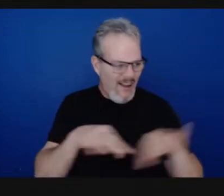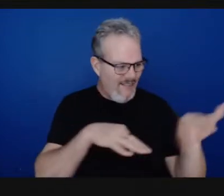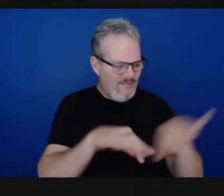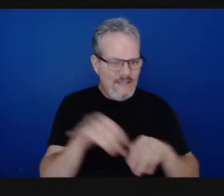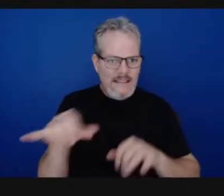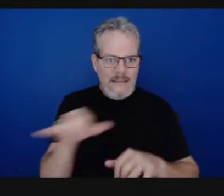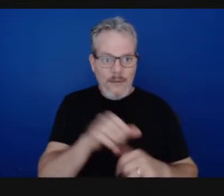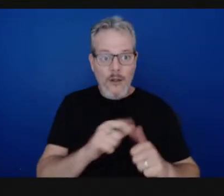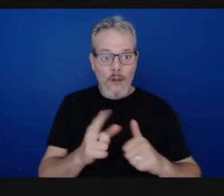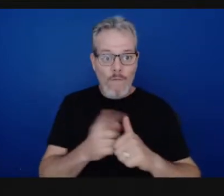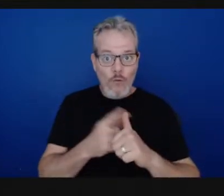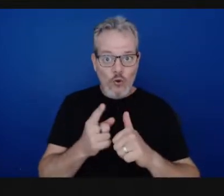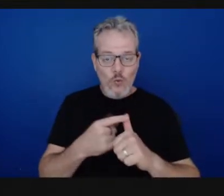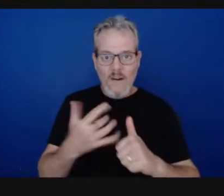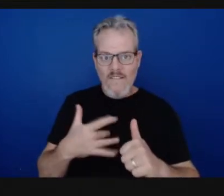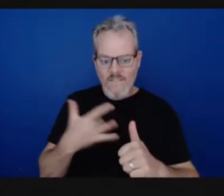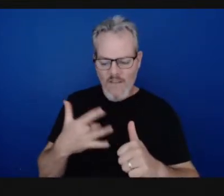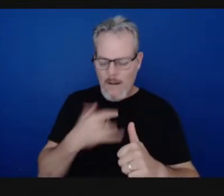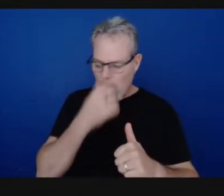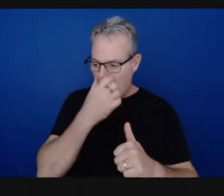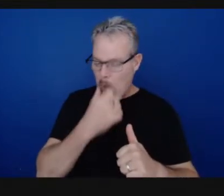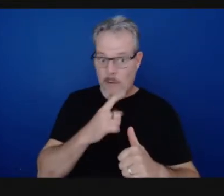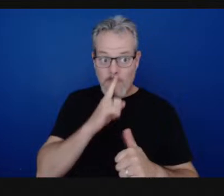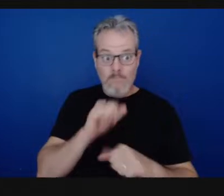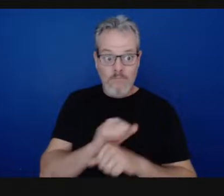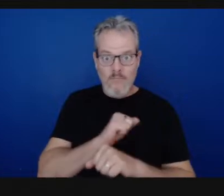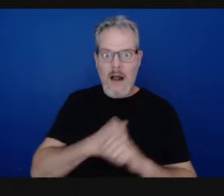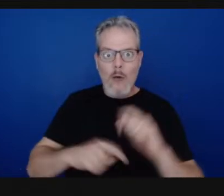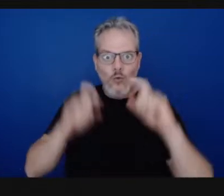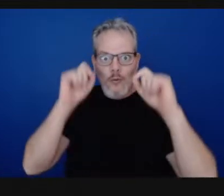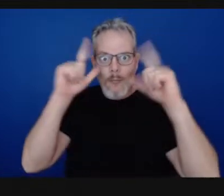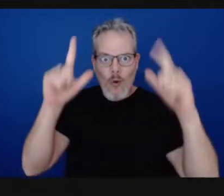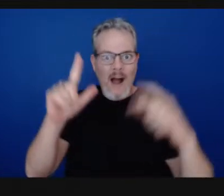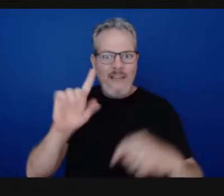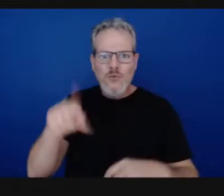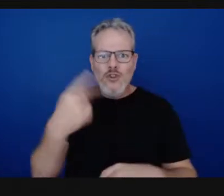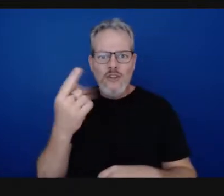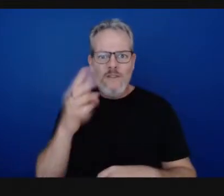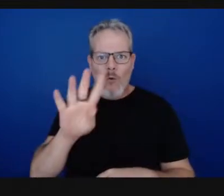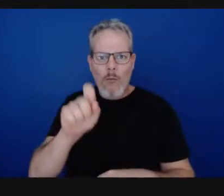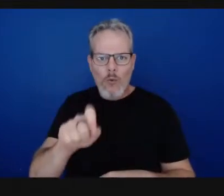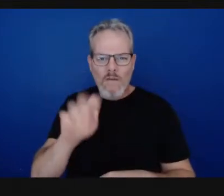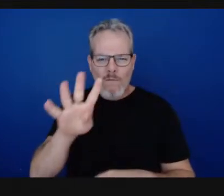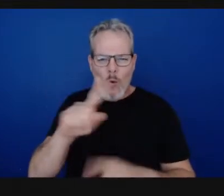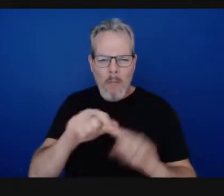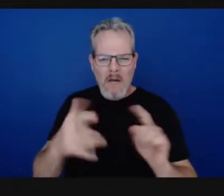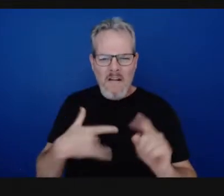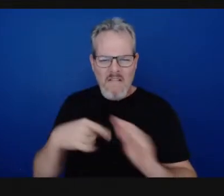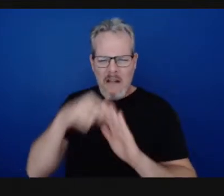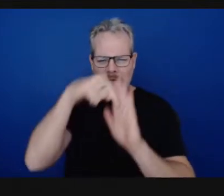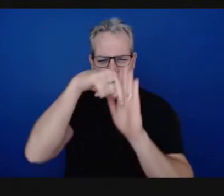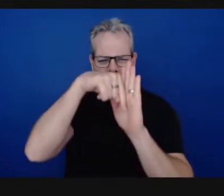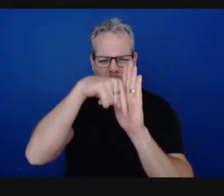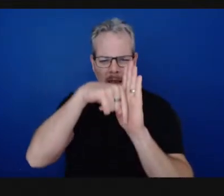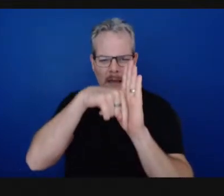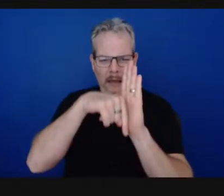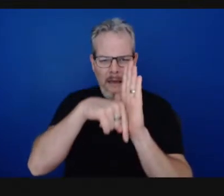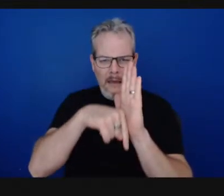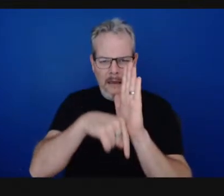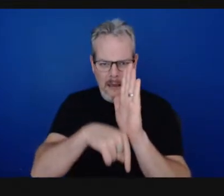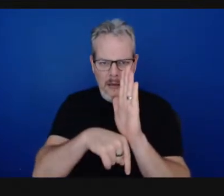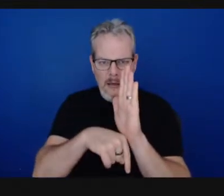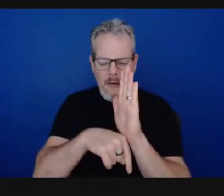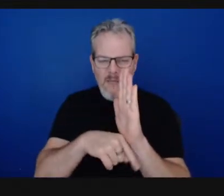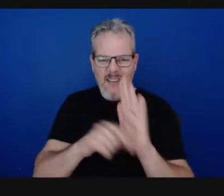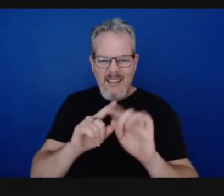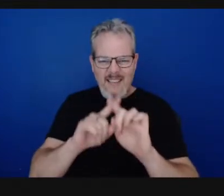first one felt, I was actually surprised when it was a 4.4, but it was so much deeper, right? The depth of it made it so different